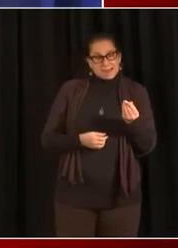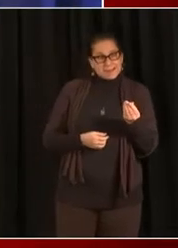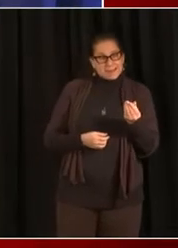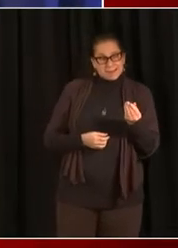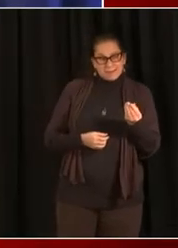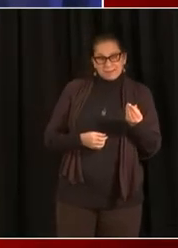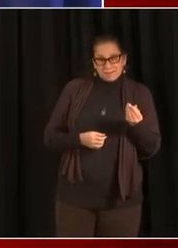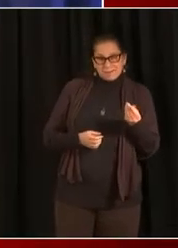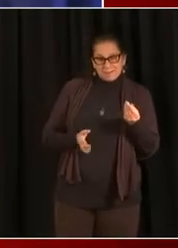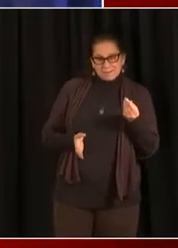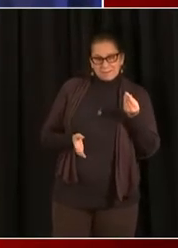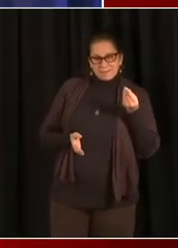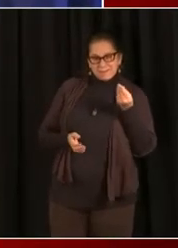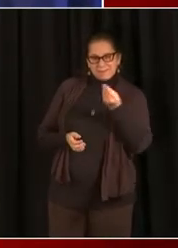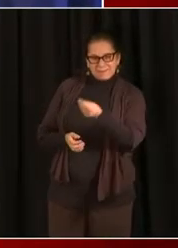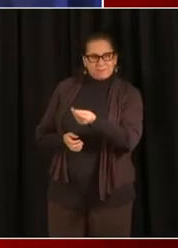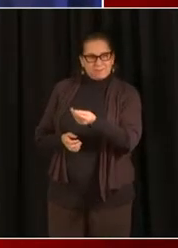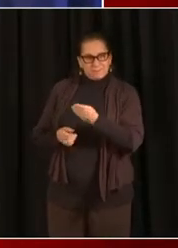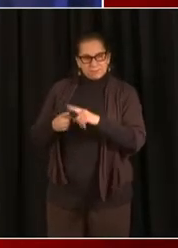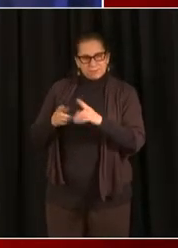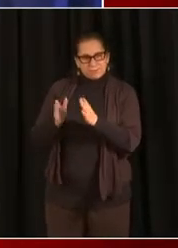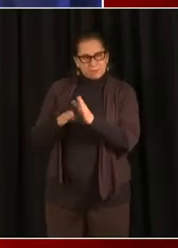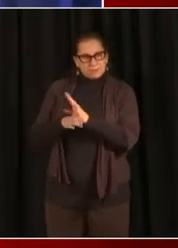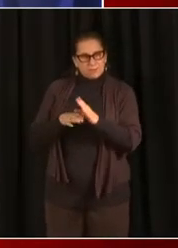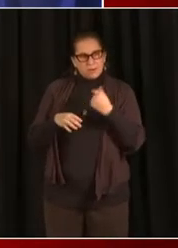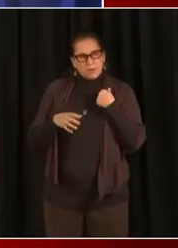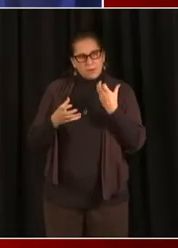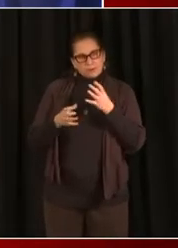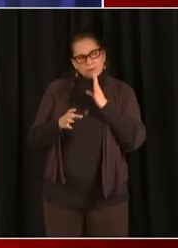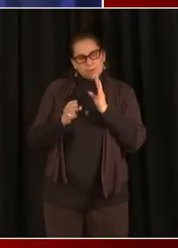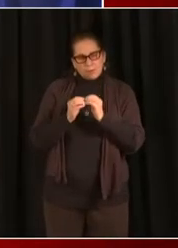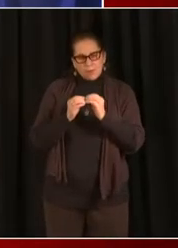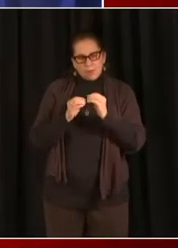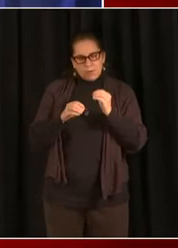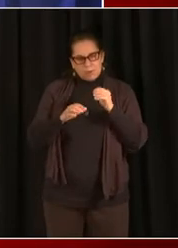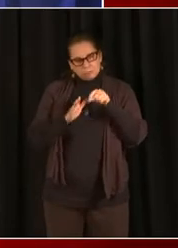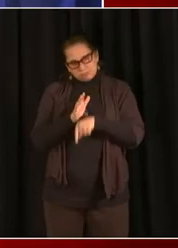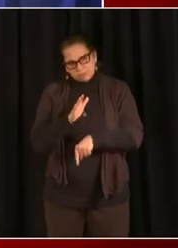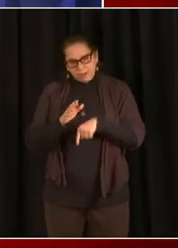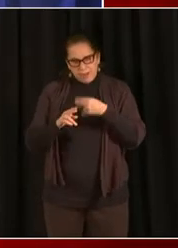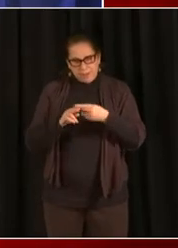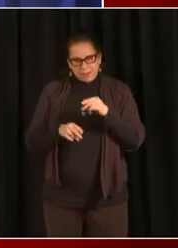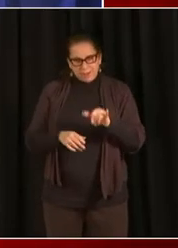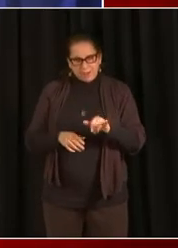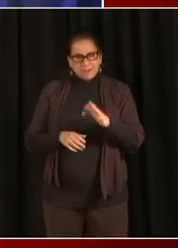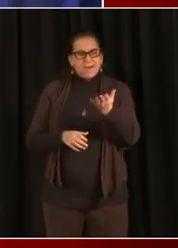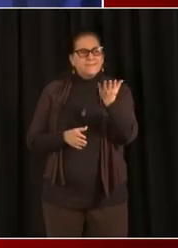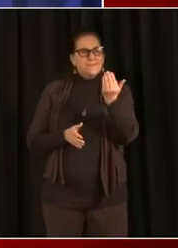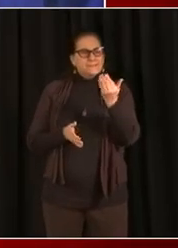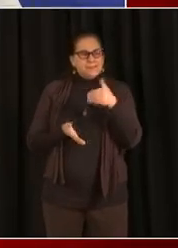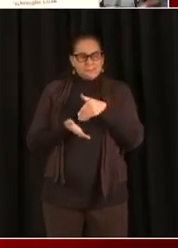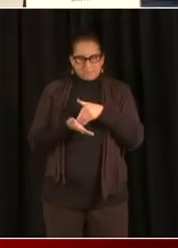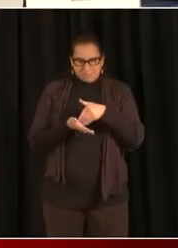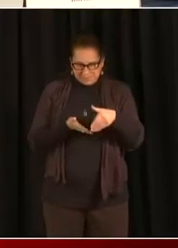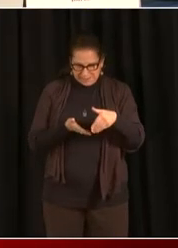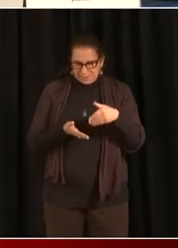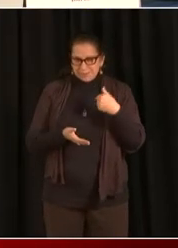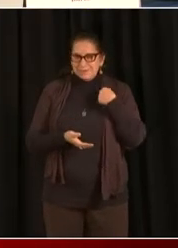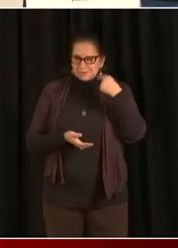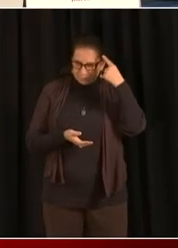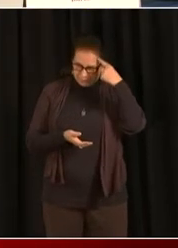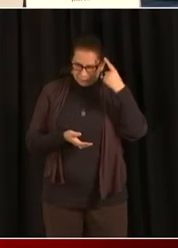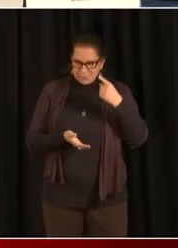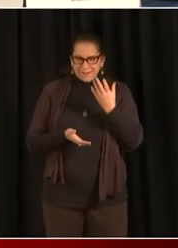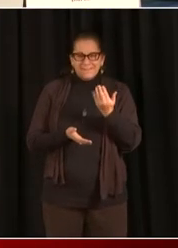Bridge Fund. So let's talk a little bit about that. It is a $15 million grant fund to provide relief for retailers